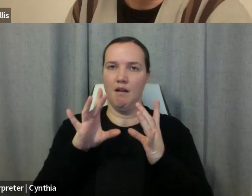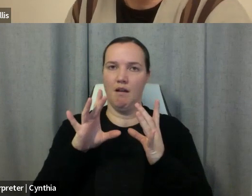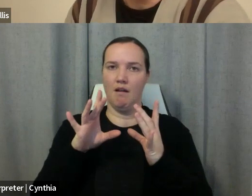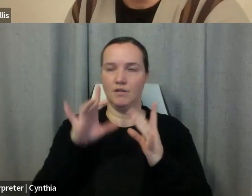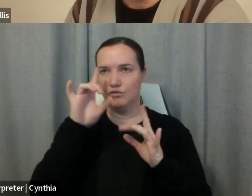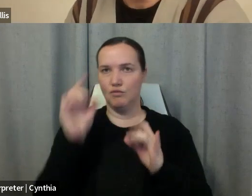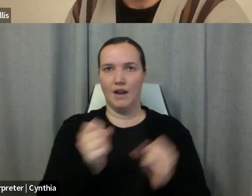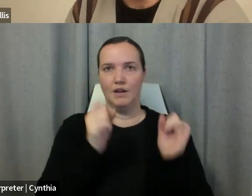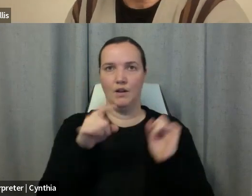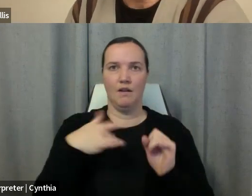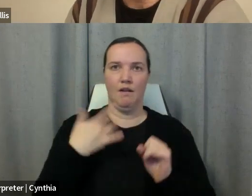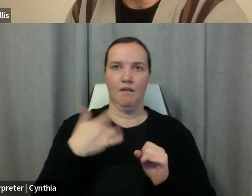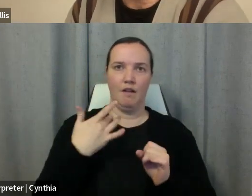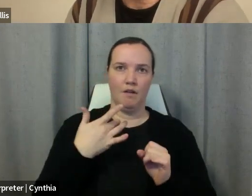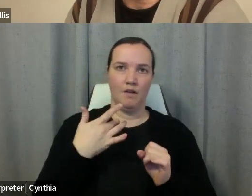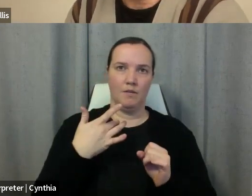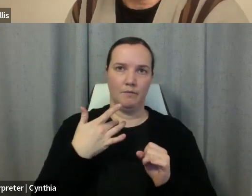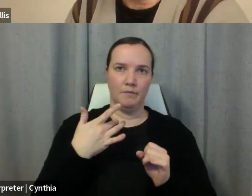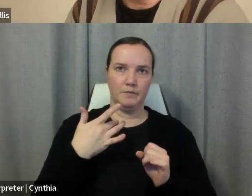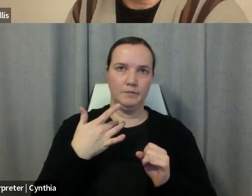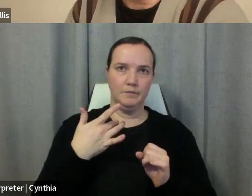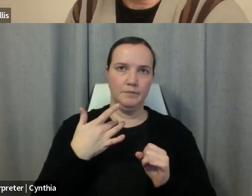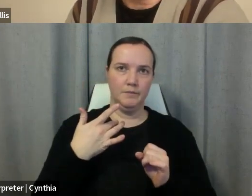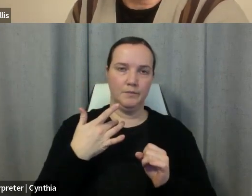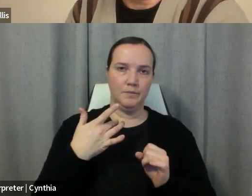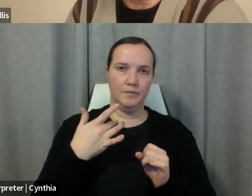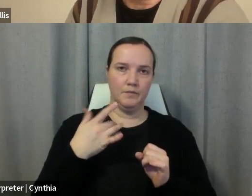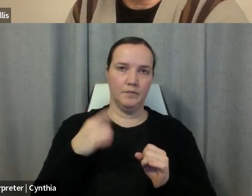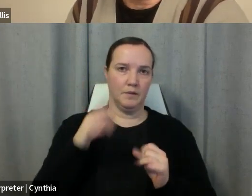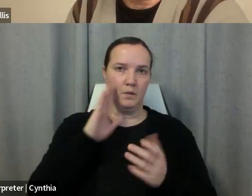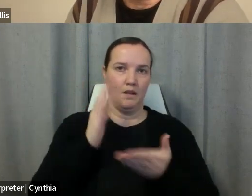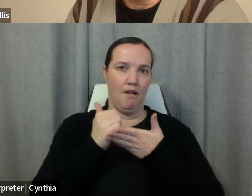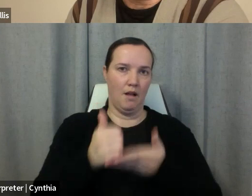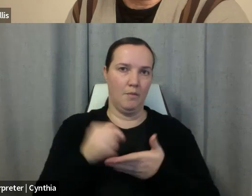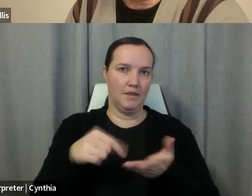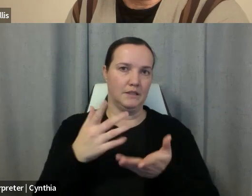strategies that you think would be important in responding here or helping this conversation move forward?